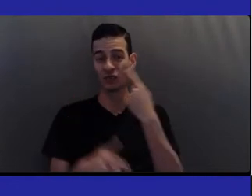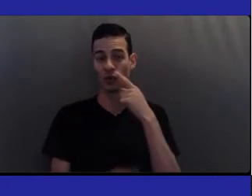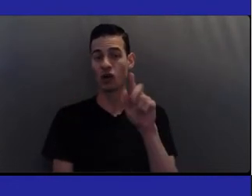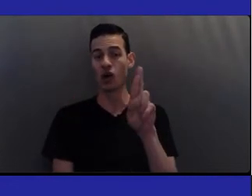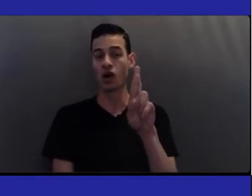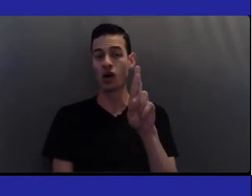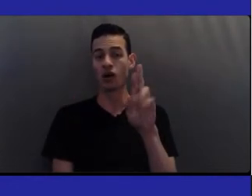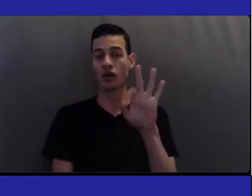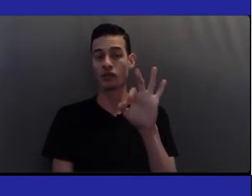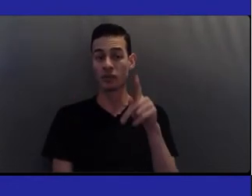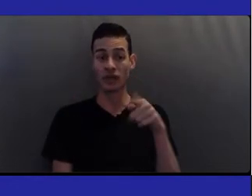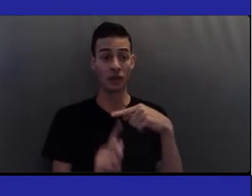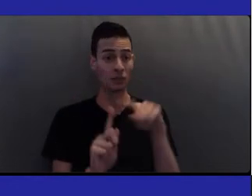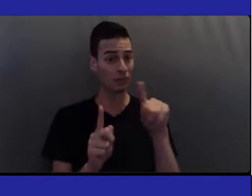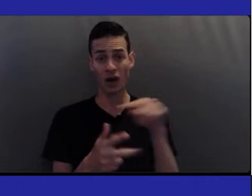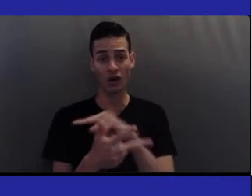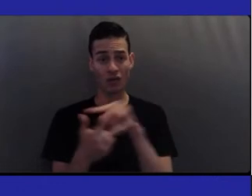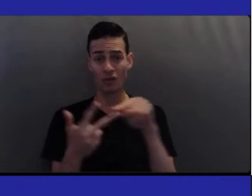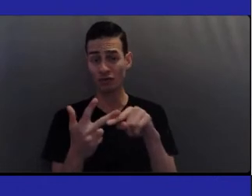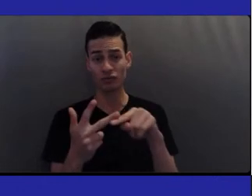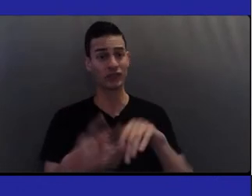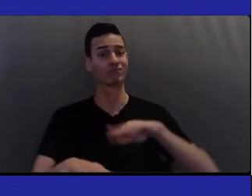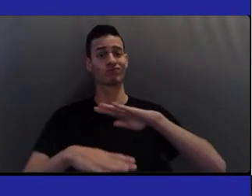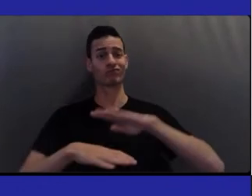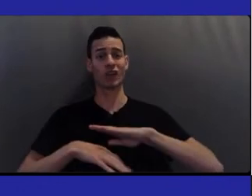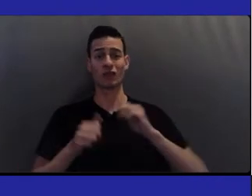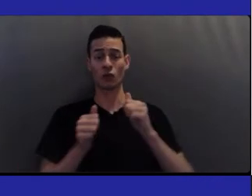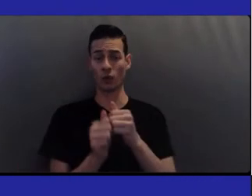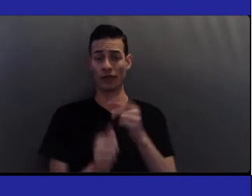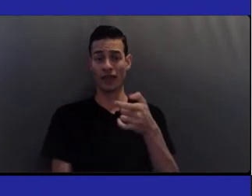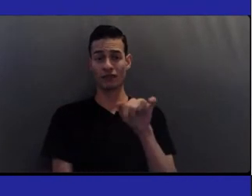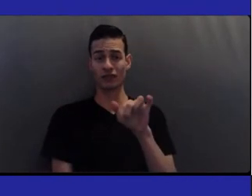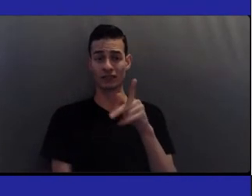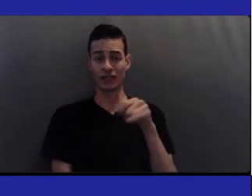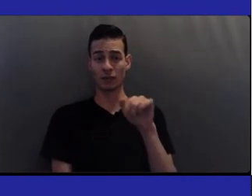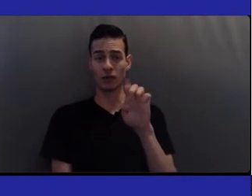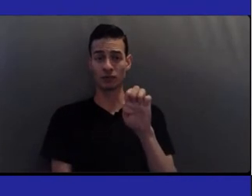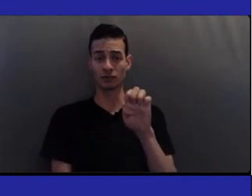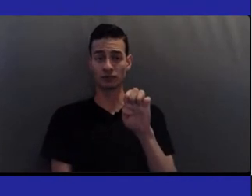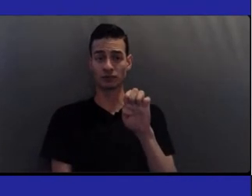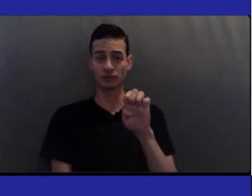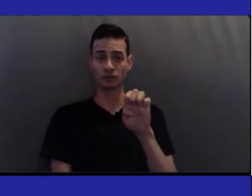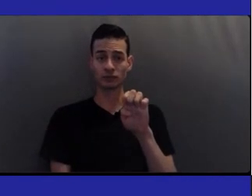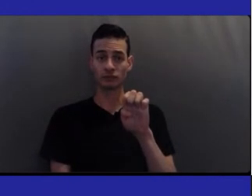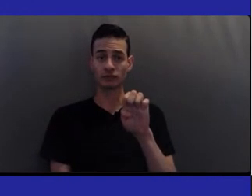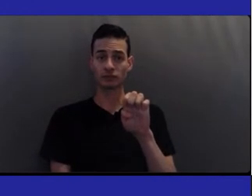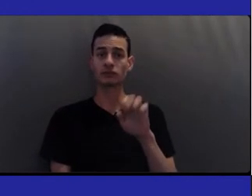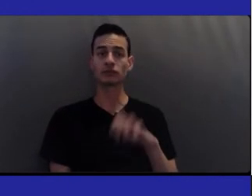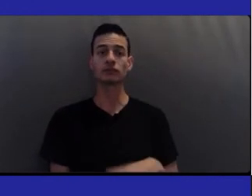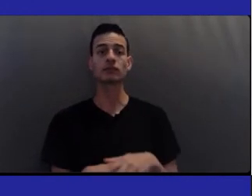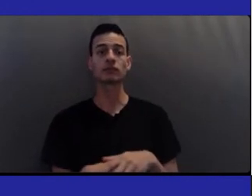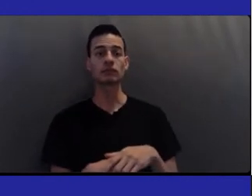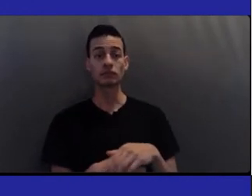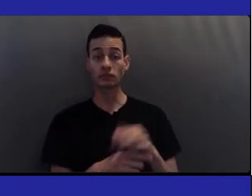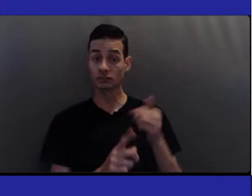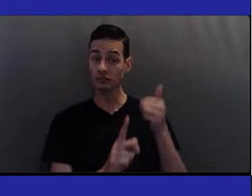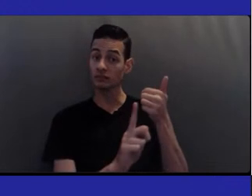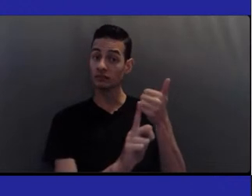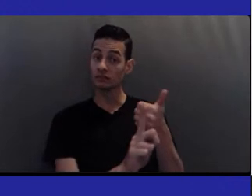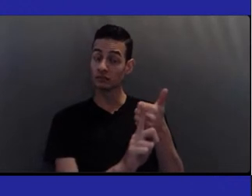pleased with every table. So a little bit about every table. They're a public benefit